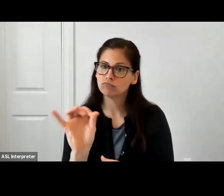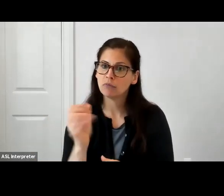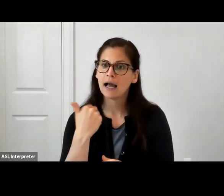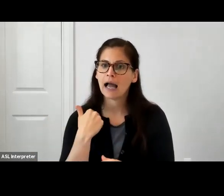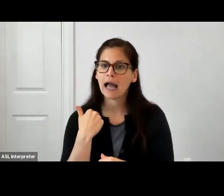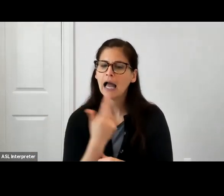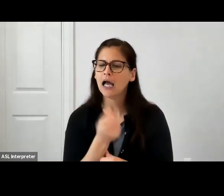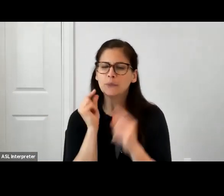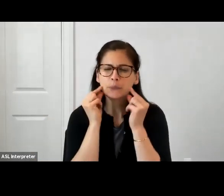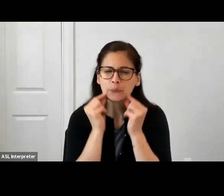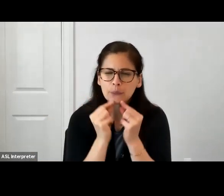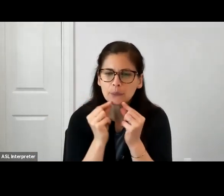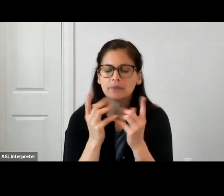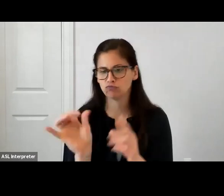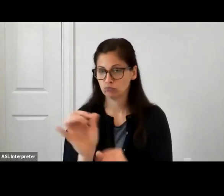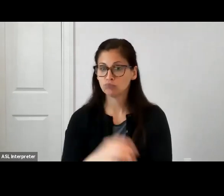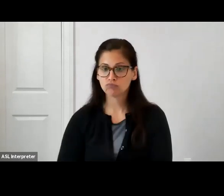a small beard as well.